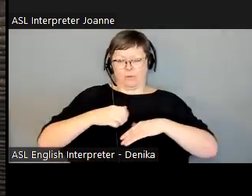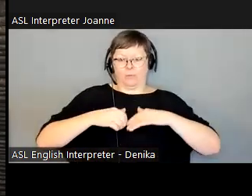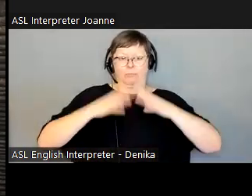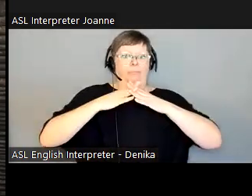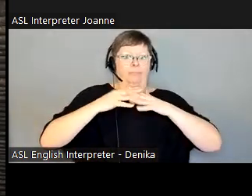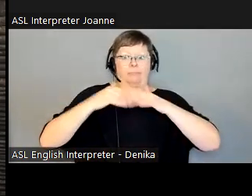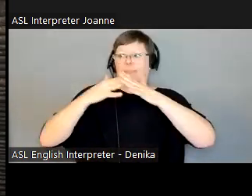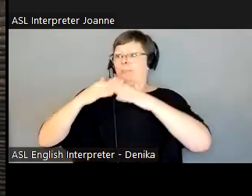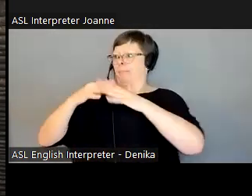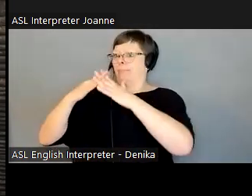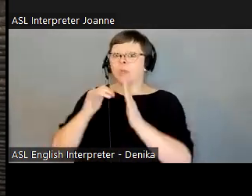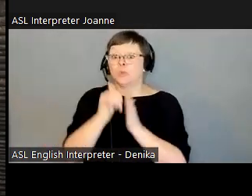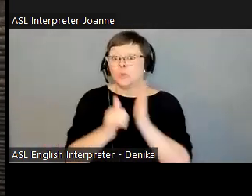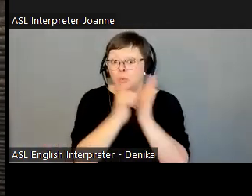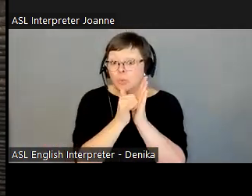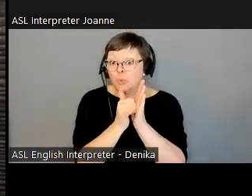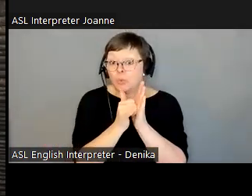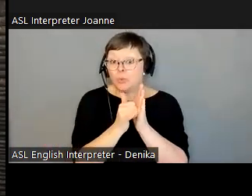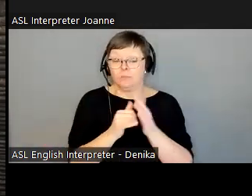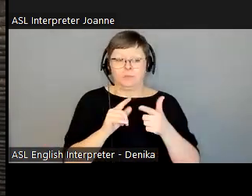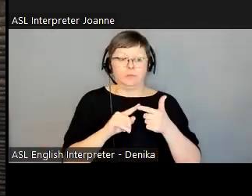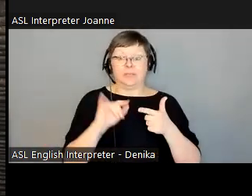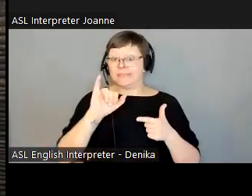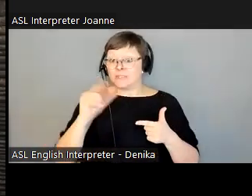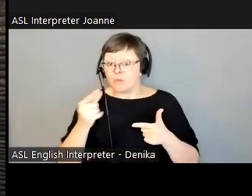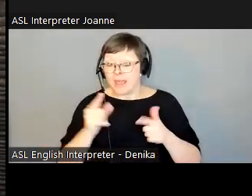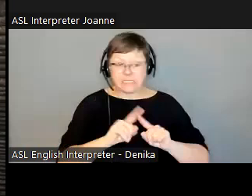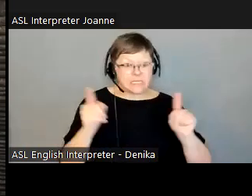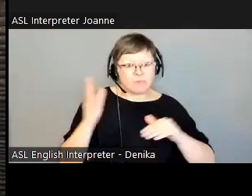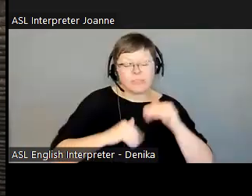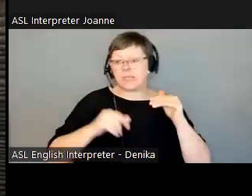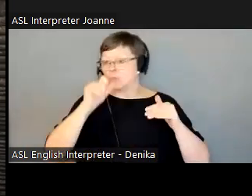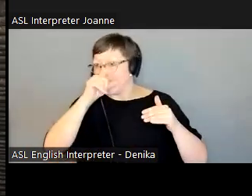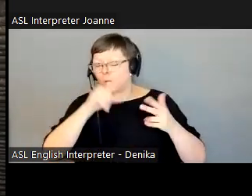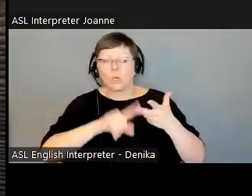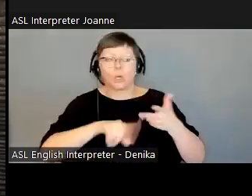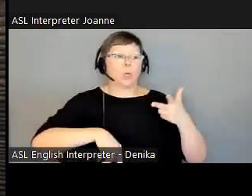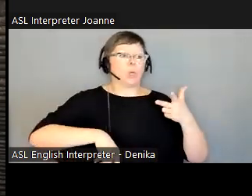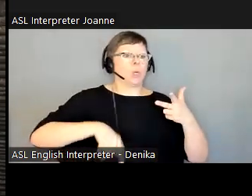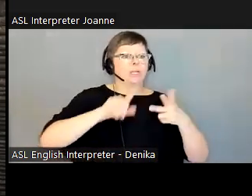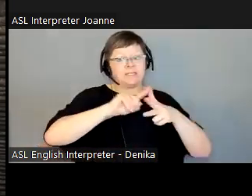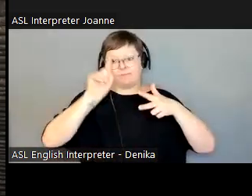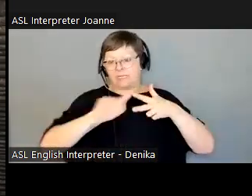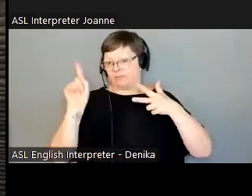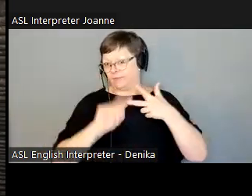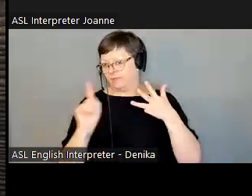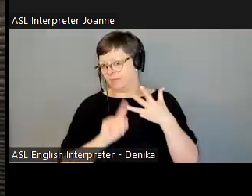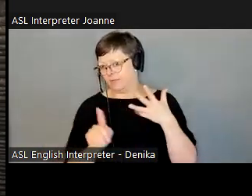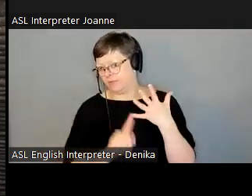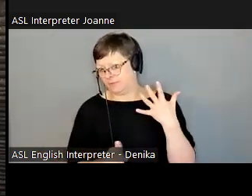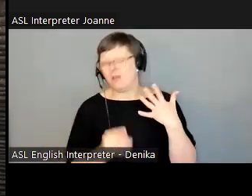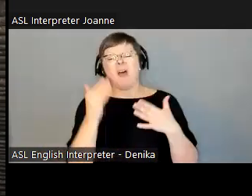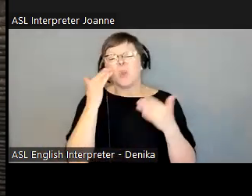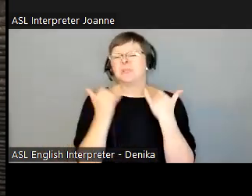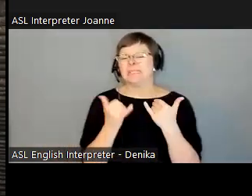know, YouTube is not Instagram, and Instagram is not Twitter. And I know today that I only talked about